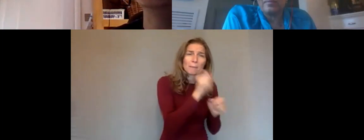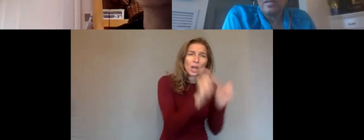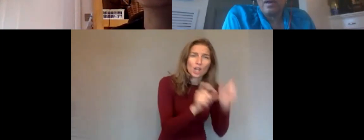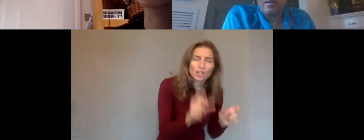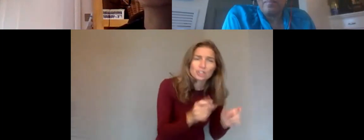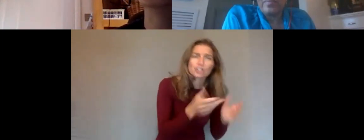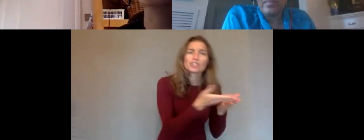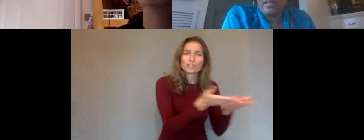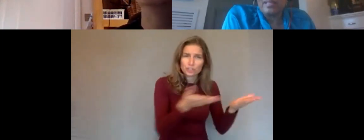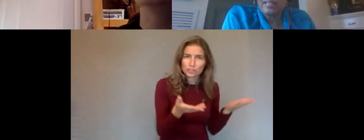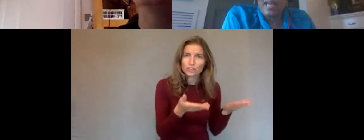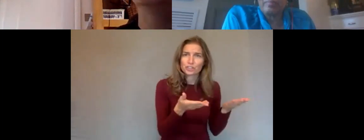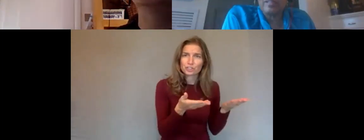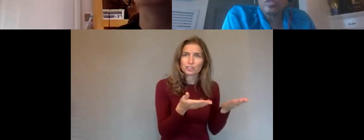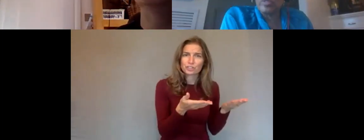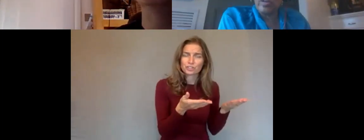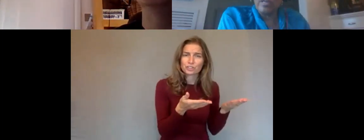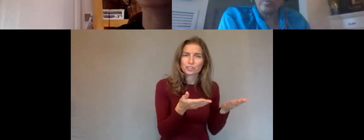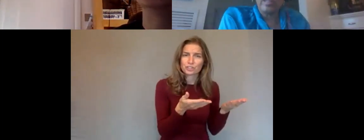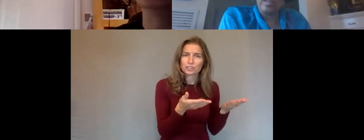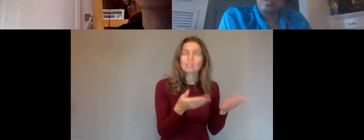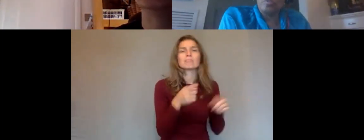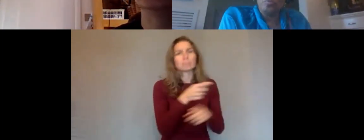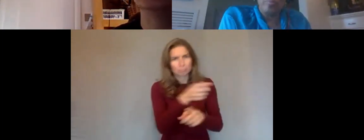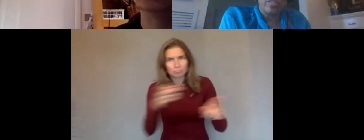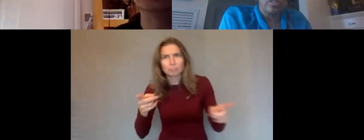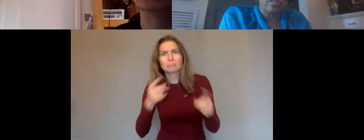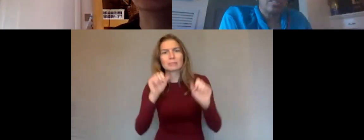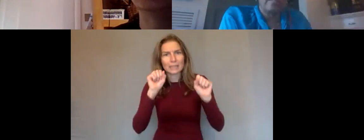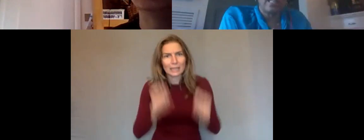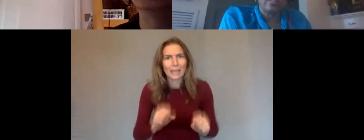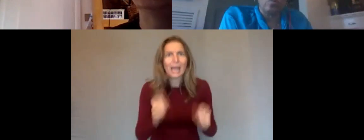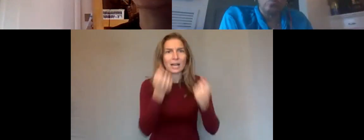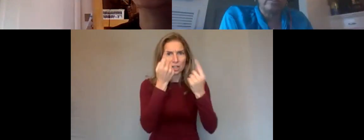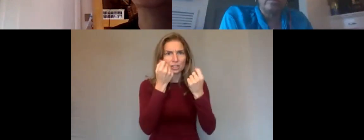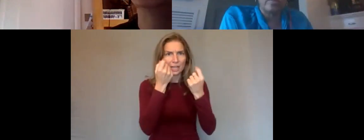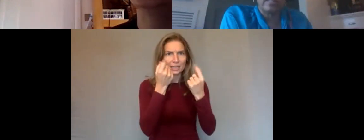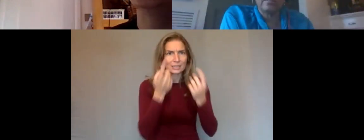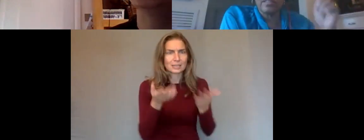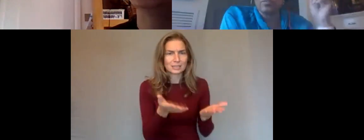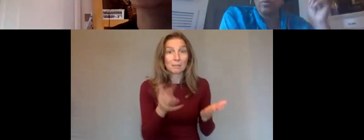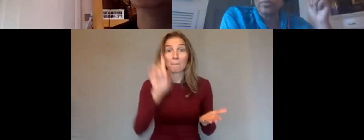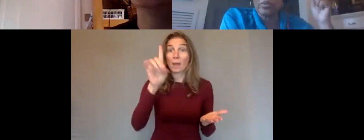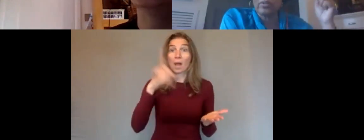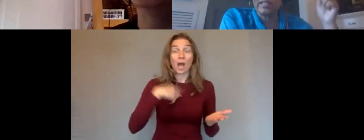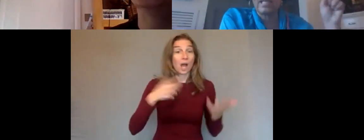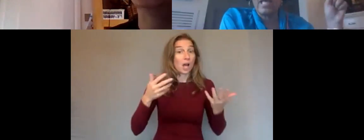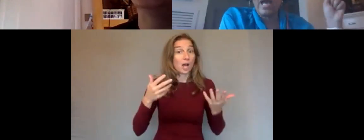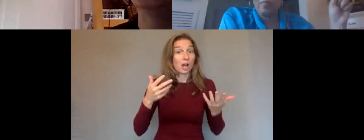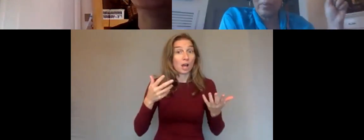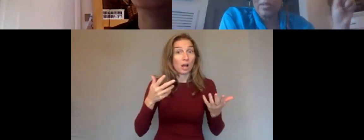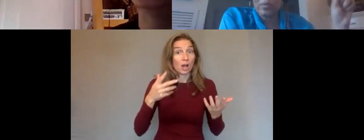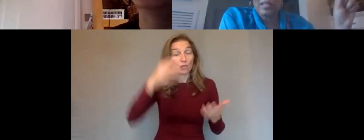that they understand. But to an earlier point that you mentioned, Steve, that I don't want to lose sight of, is also to look